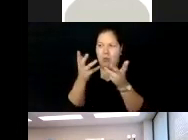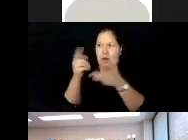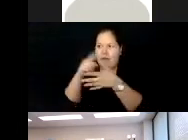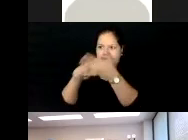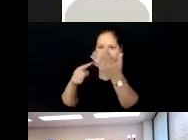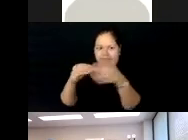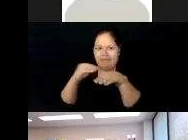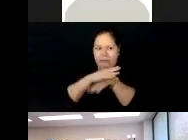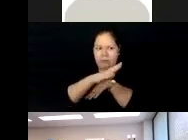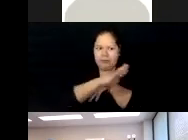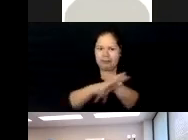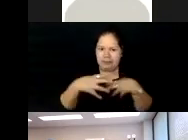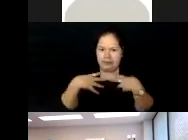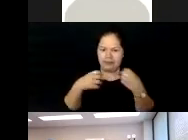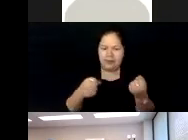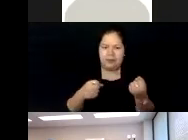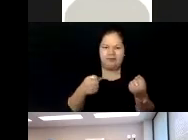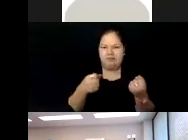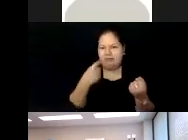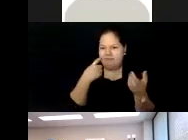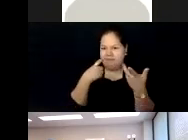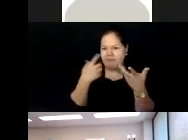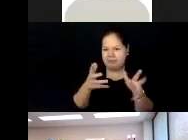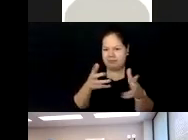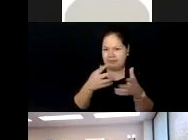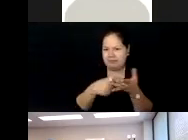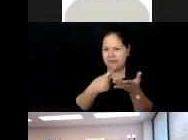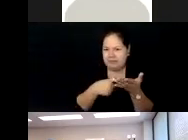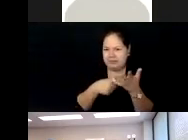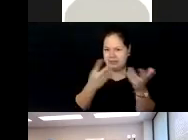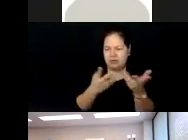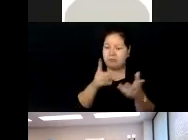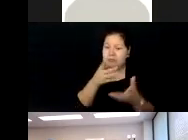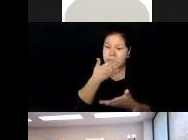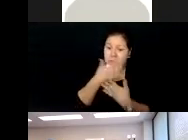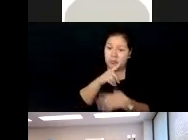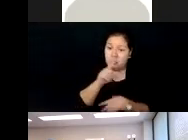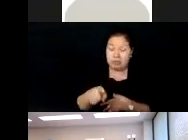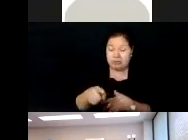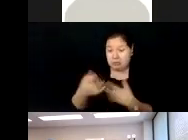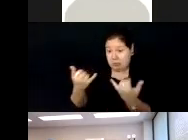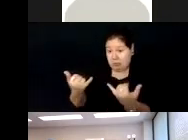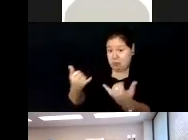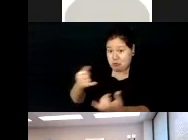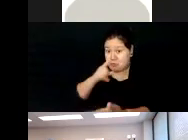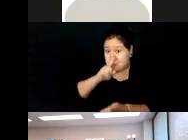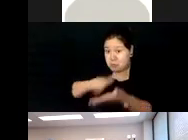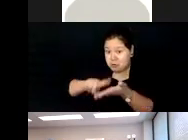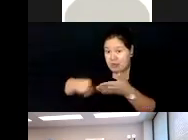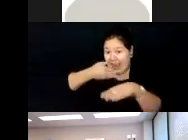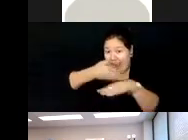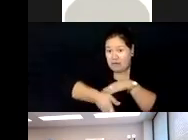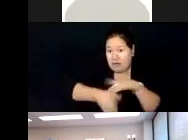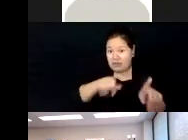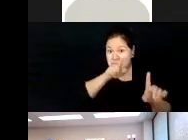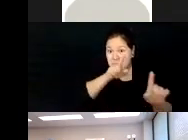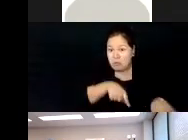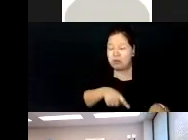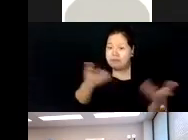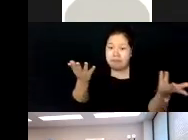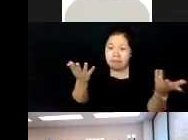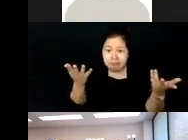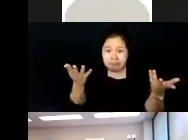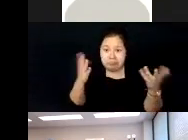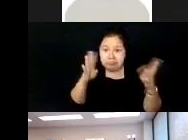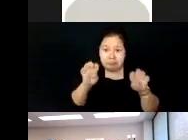been discussing here. No, that's an excellent question around, is there current research following in plain sight? That would have